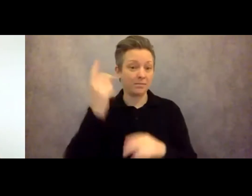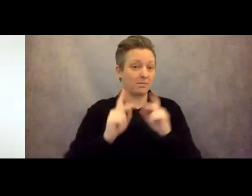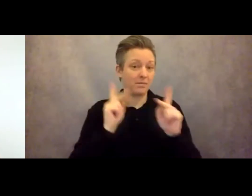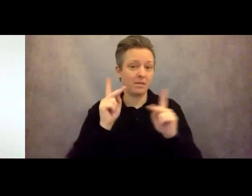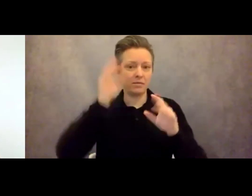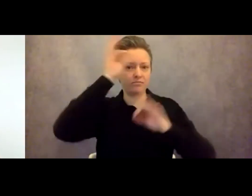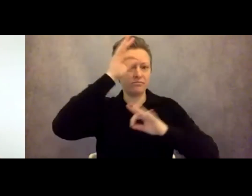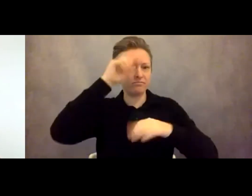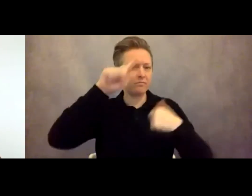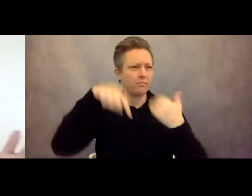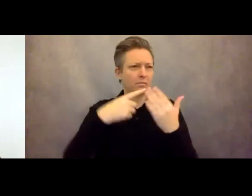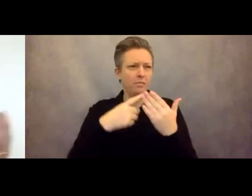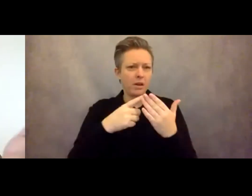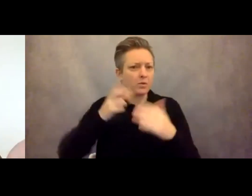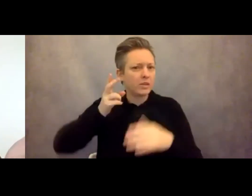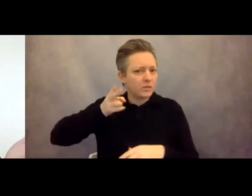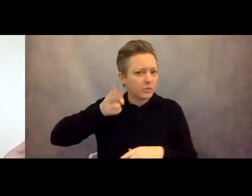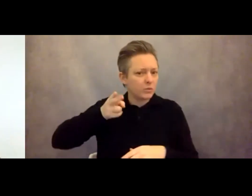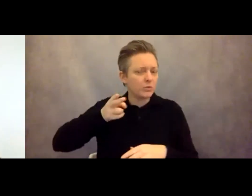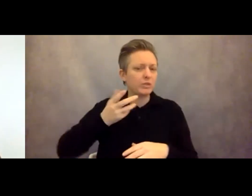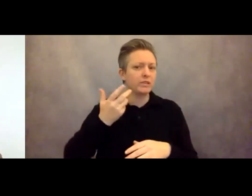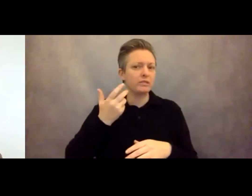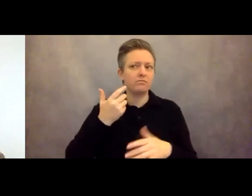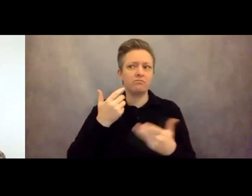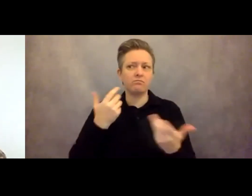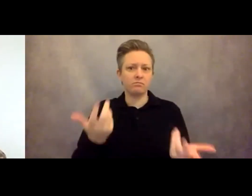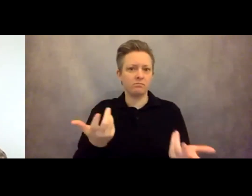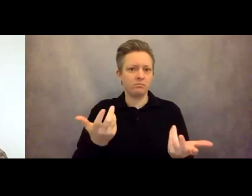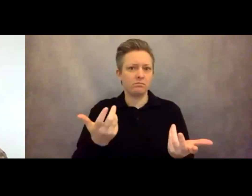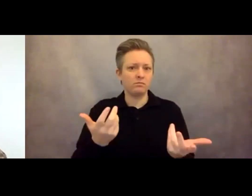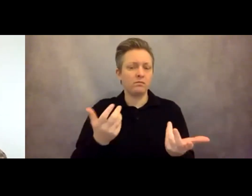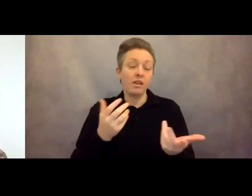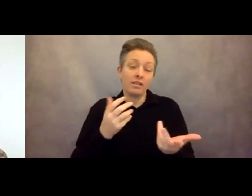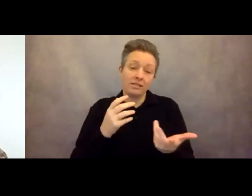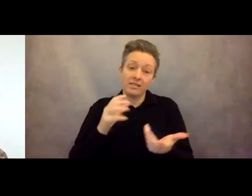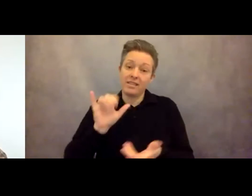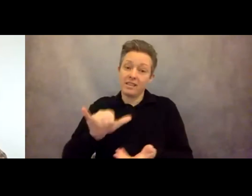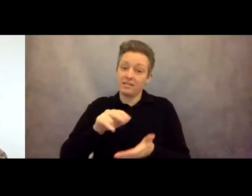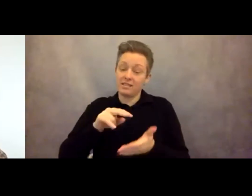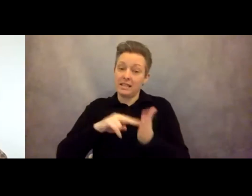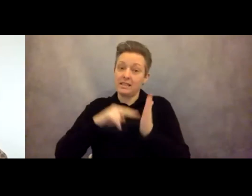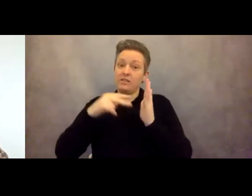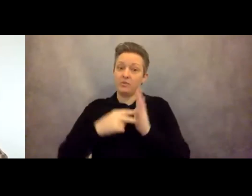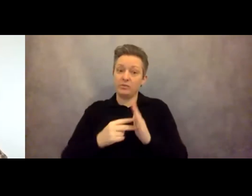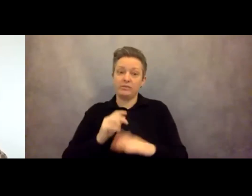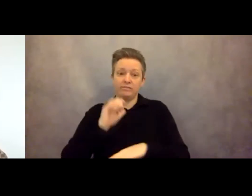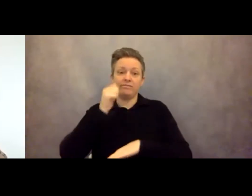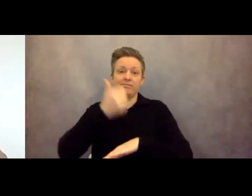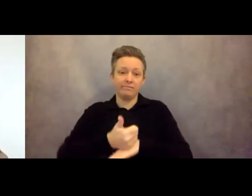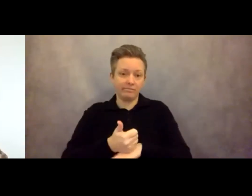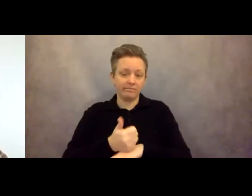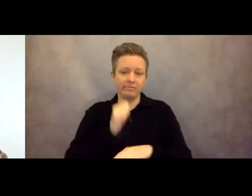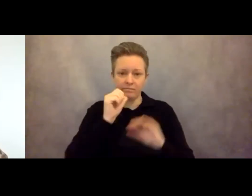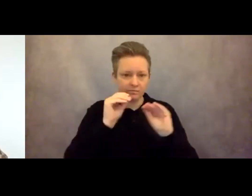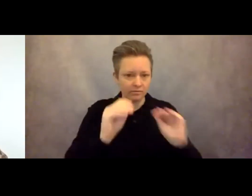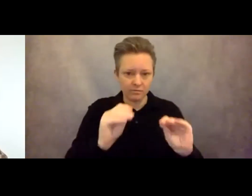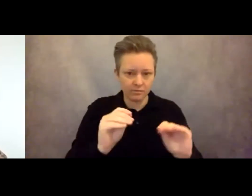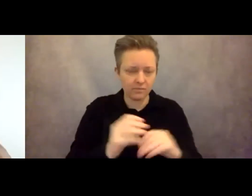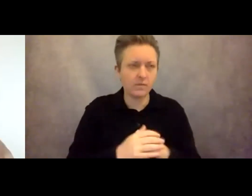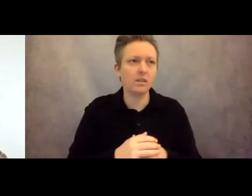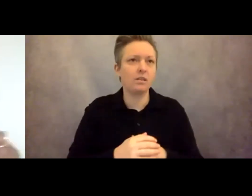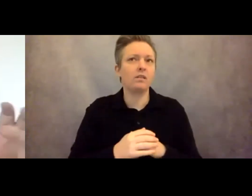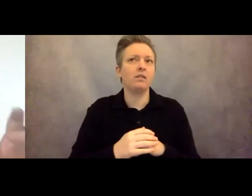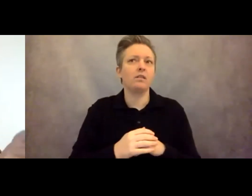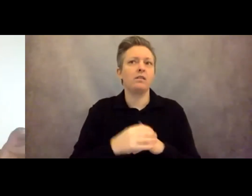generally that don't know these histories, and it's been intentional. And so to do a lot of this unpacking, a